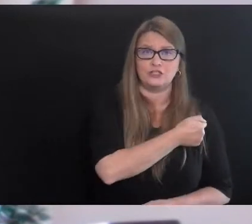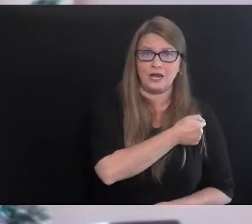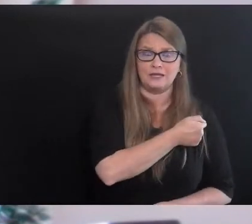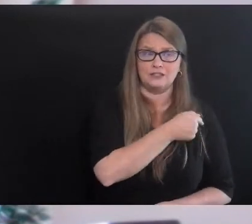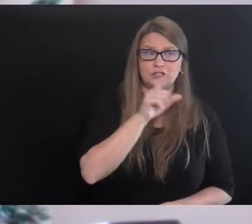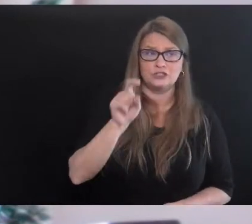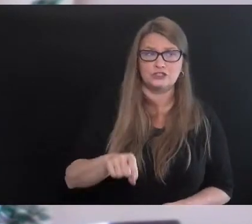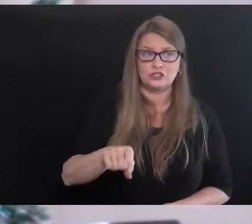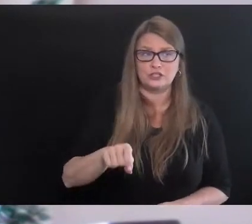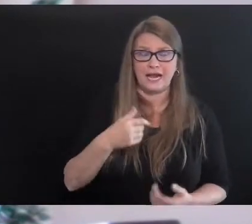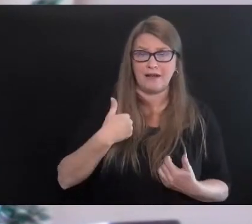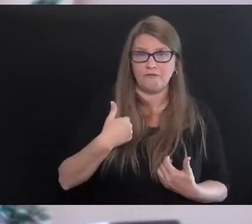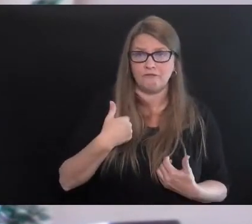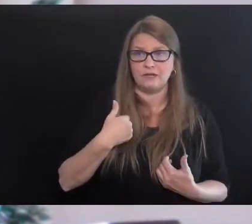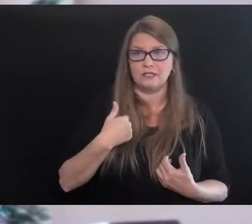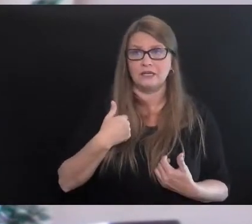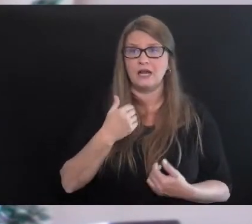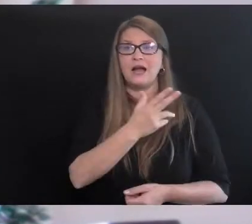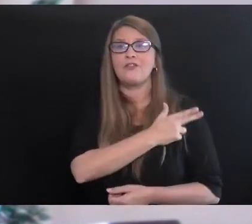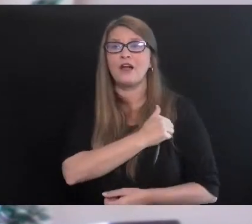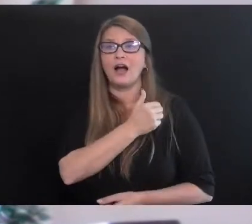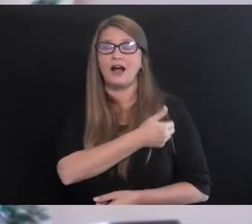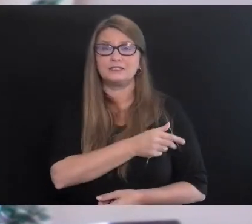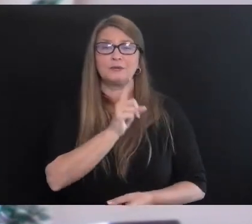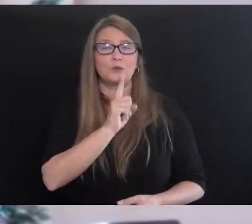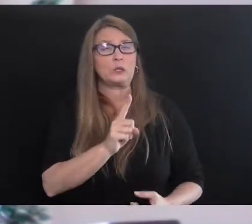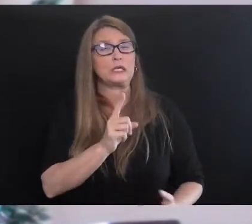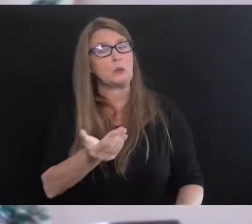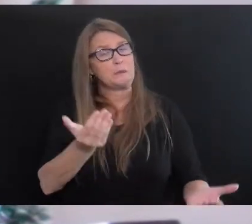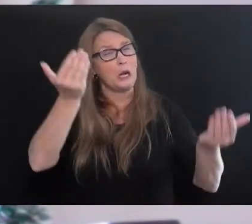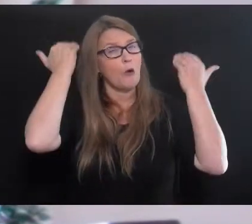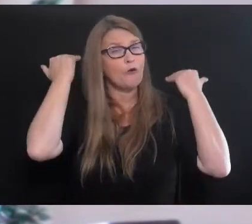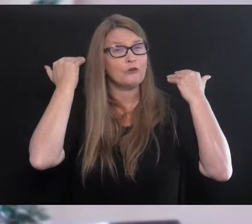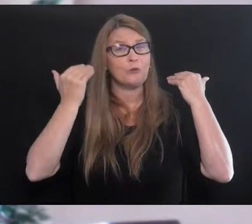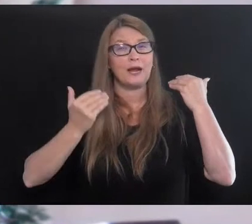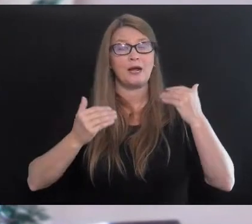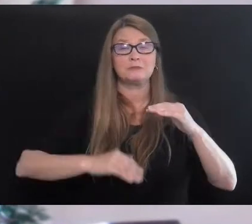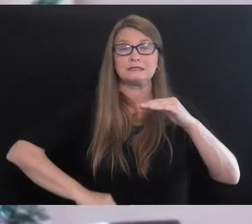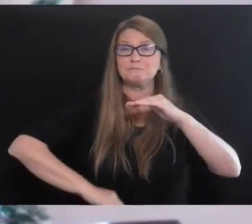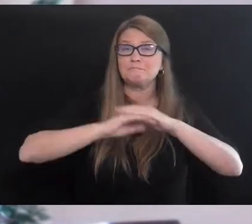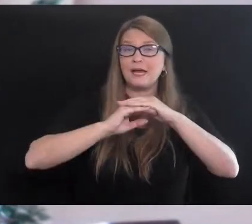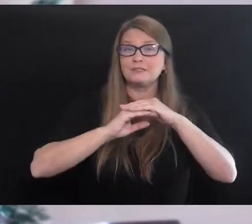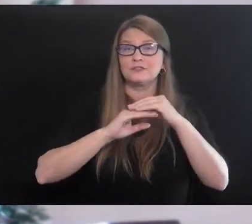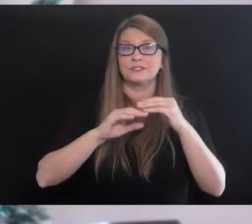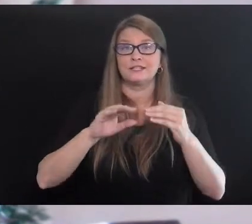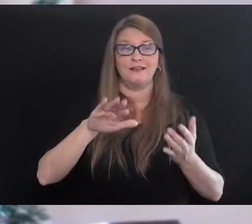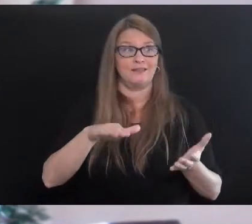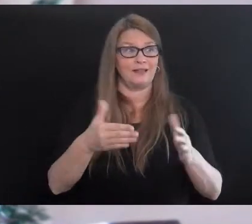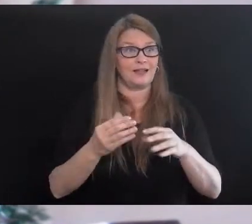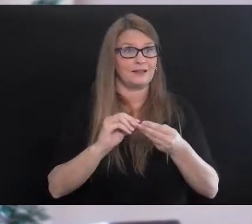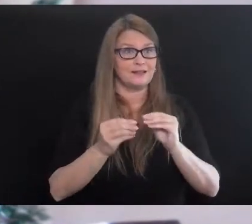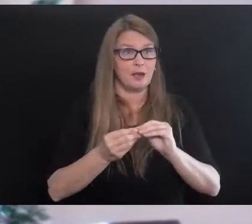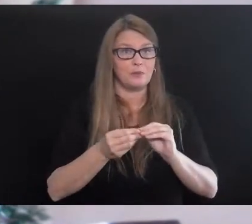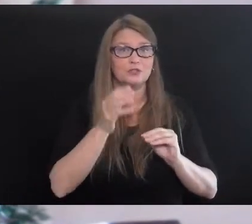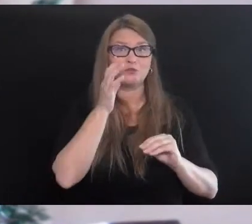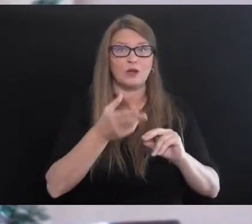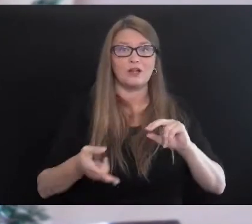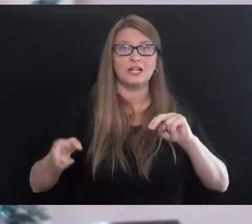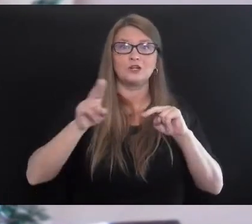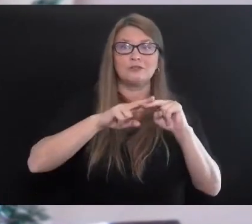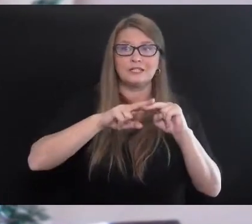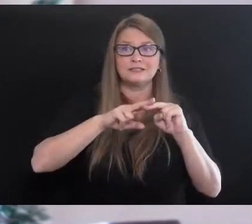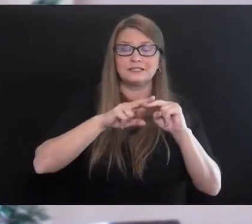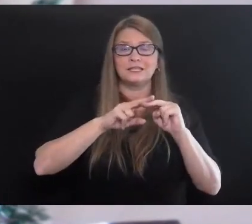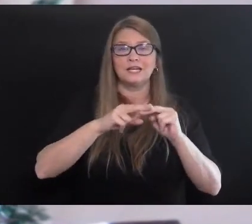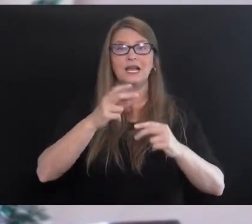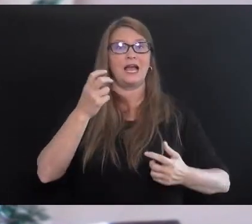because we know that if the hospital systems get overwhelmed, all of our death numbers go up, all of the problems,